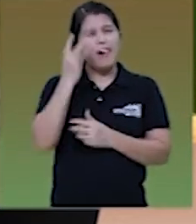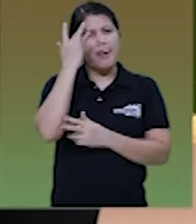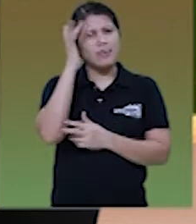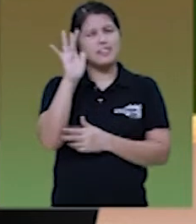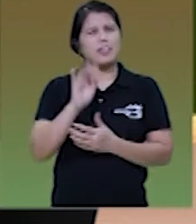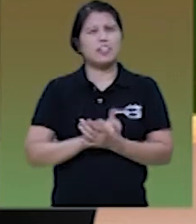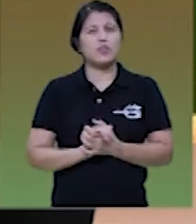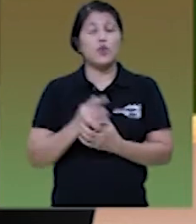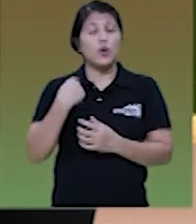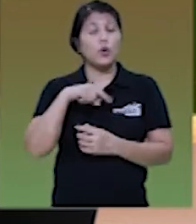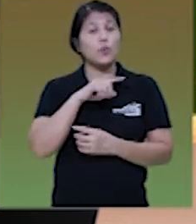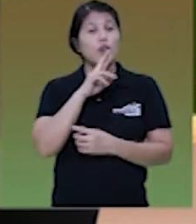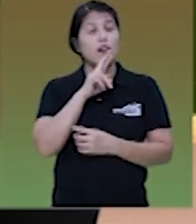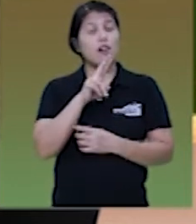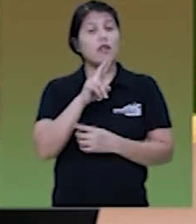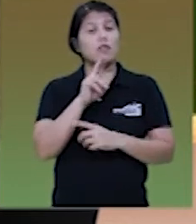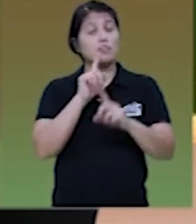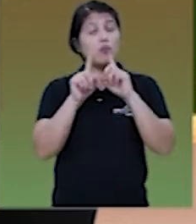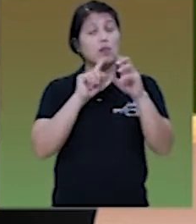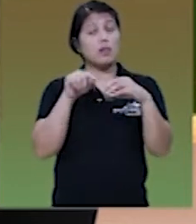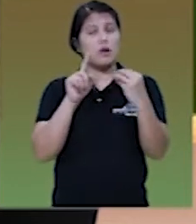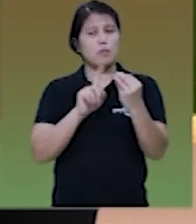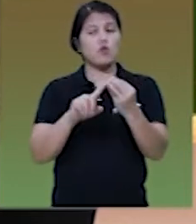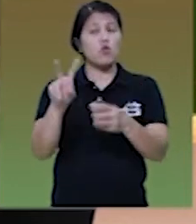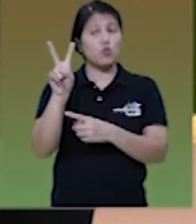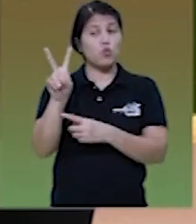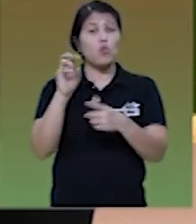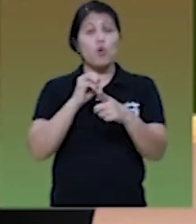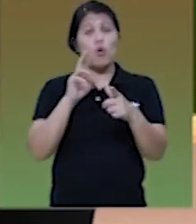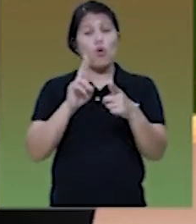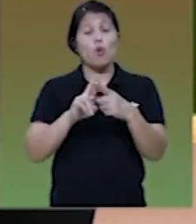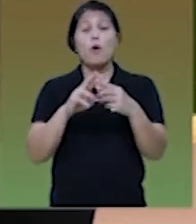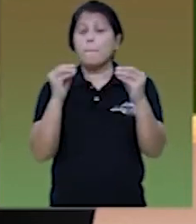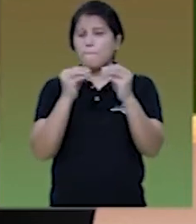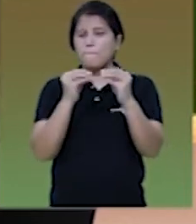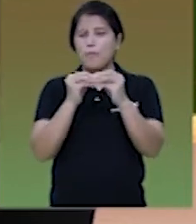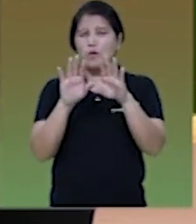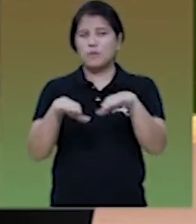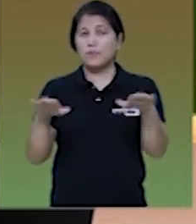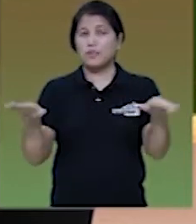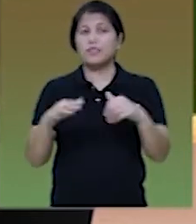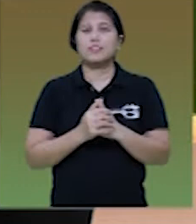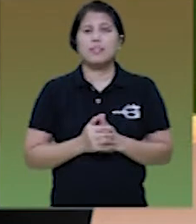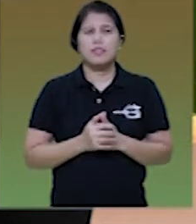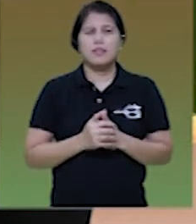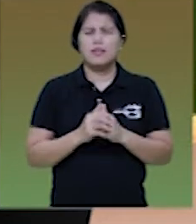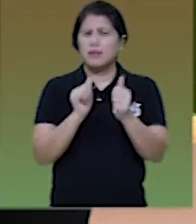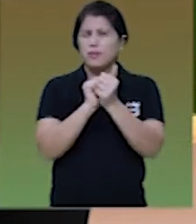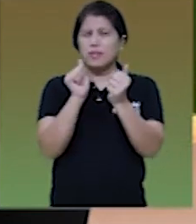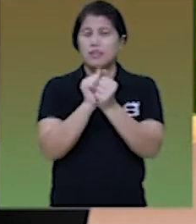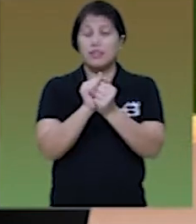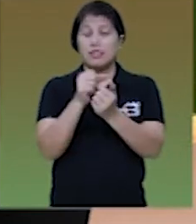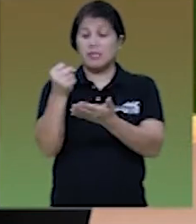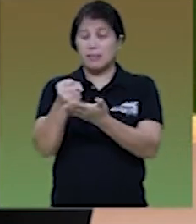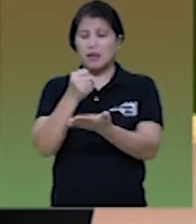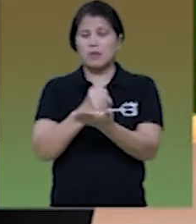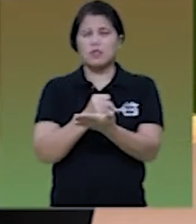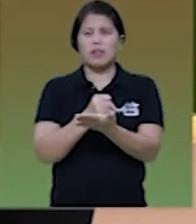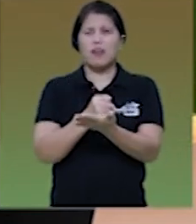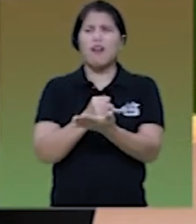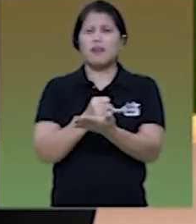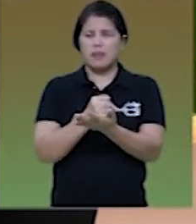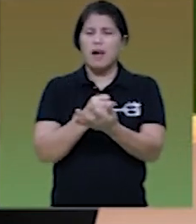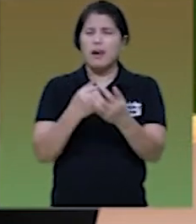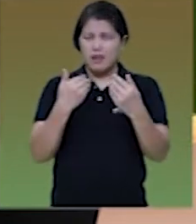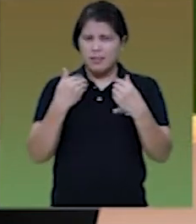Excellent! We are talking about two or more boys, meaning the subject is in